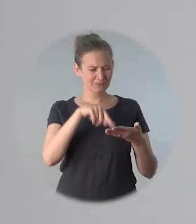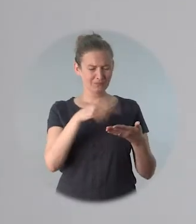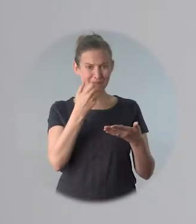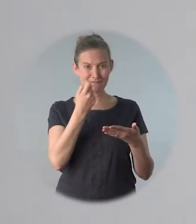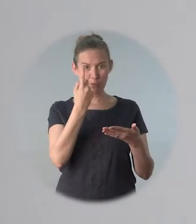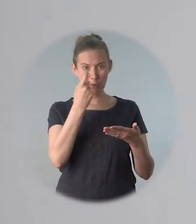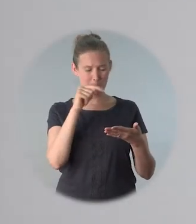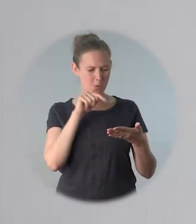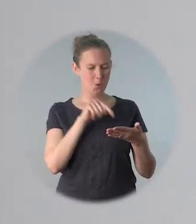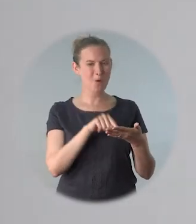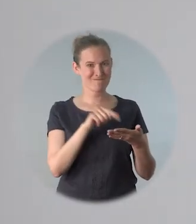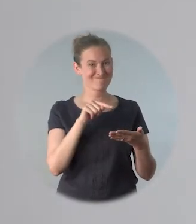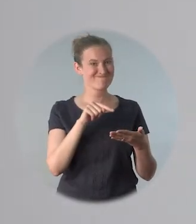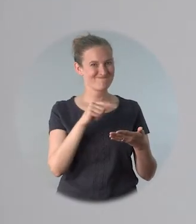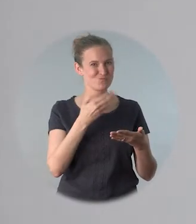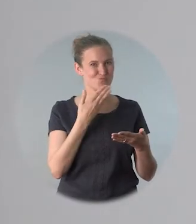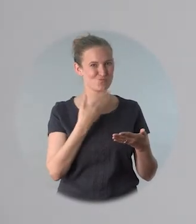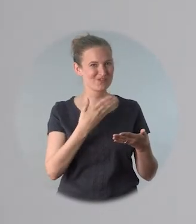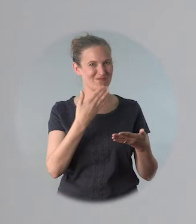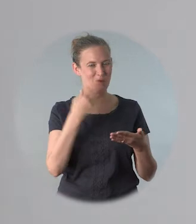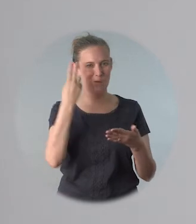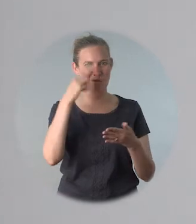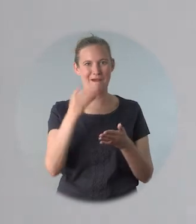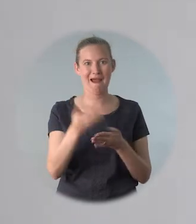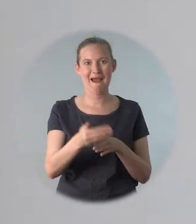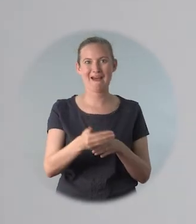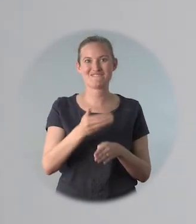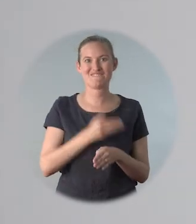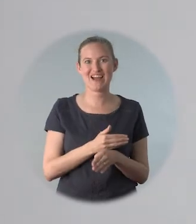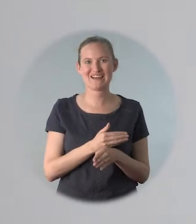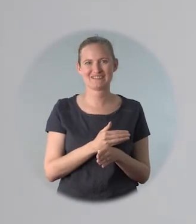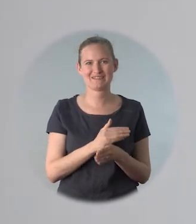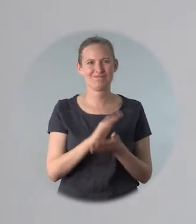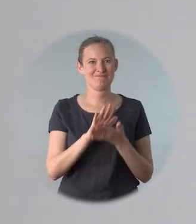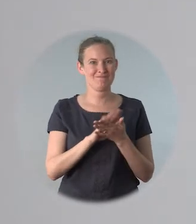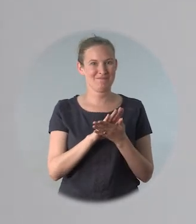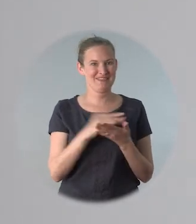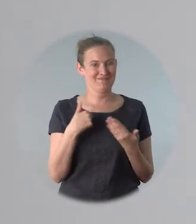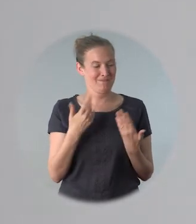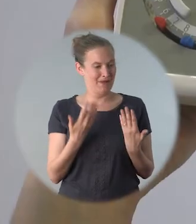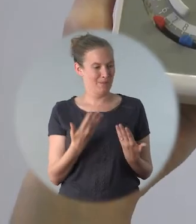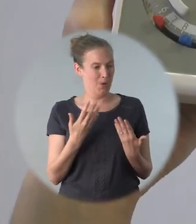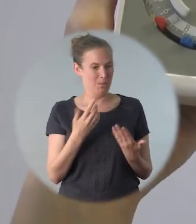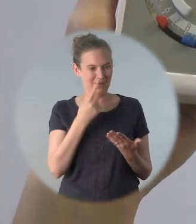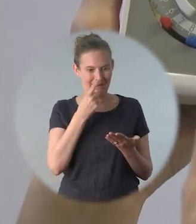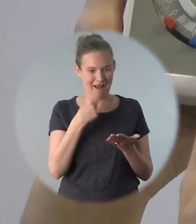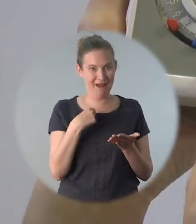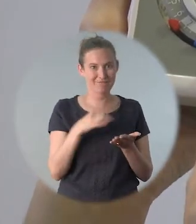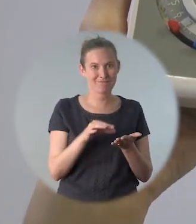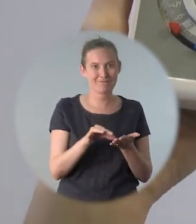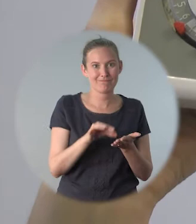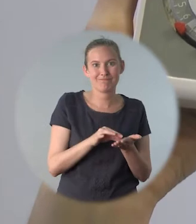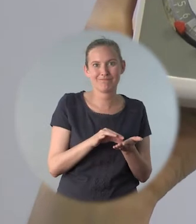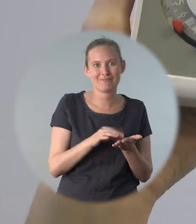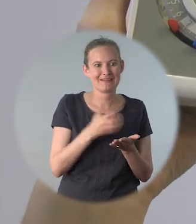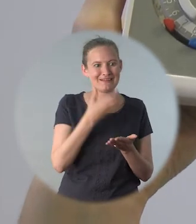useful function. It advances the heating kind of to the next setting. So at the moment, the heating is set to be off